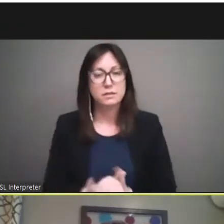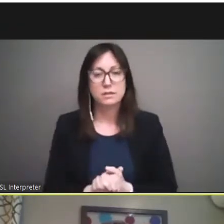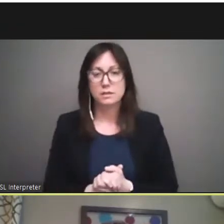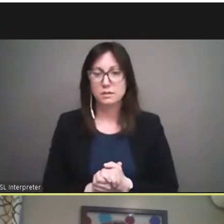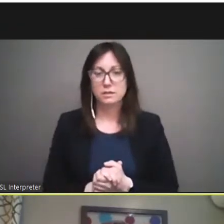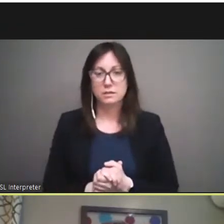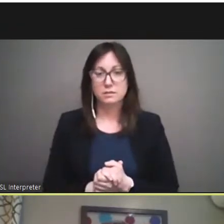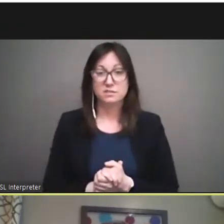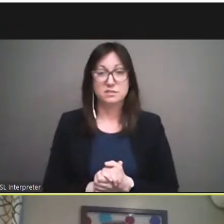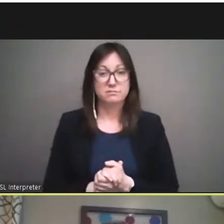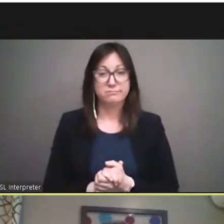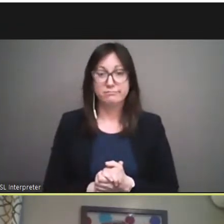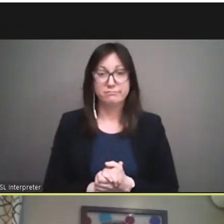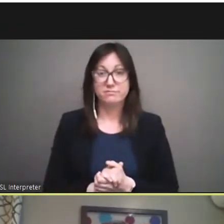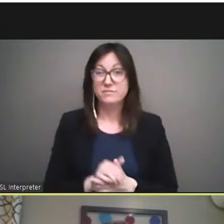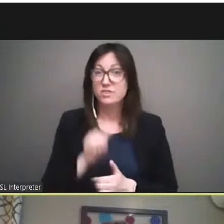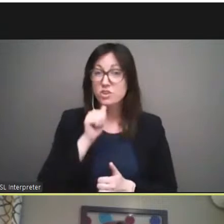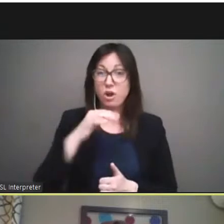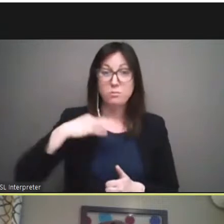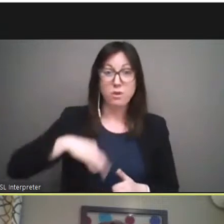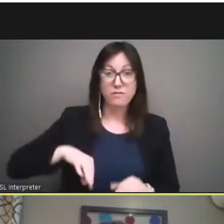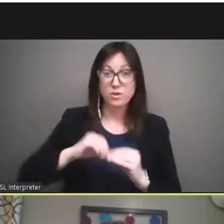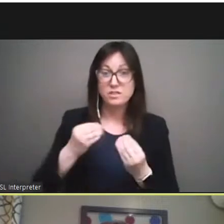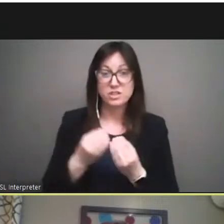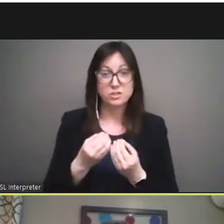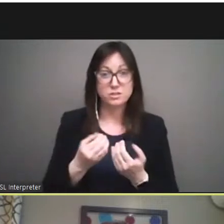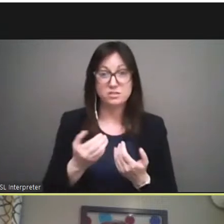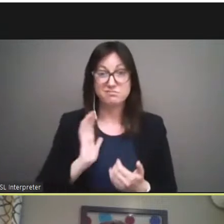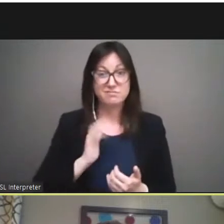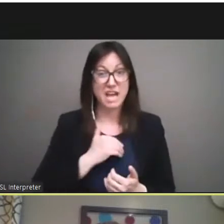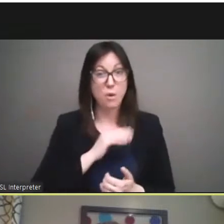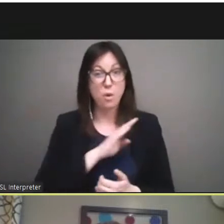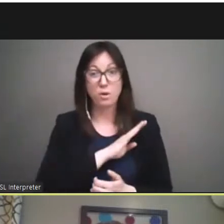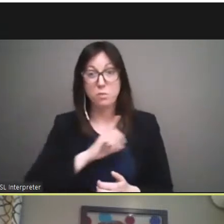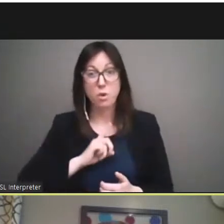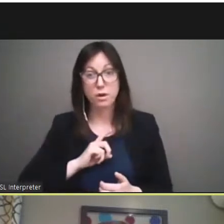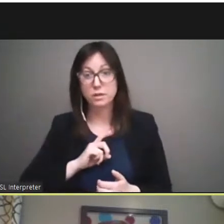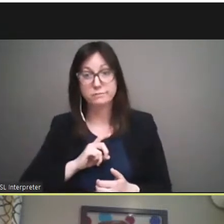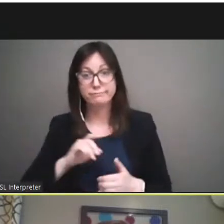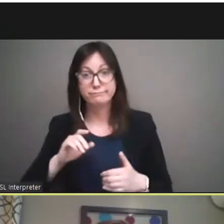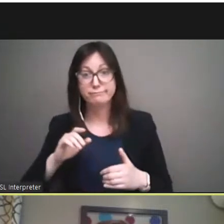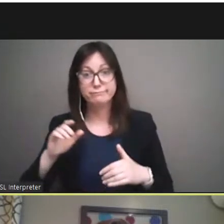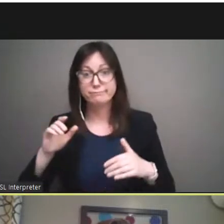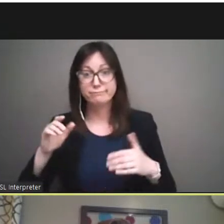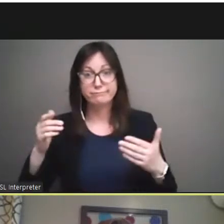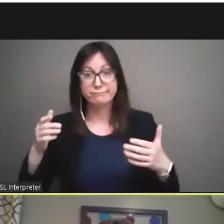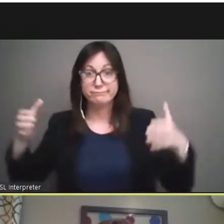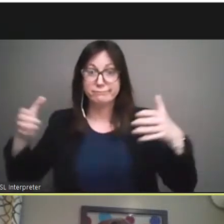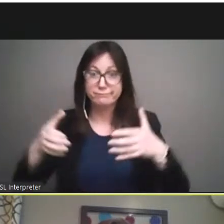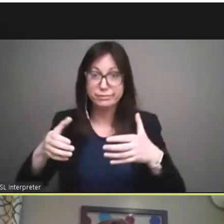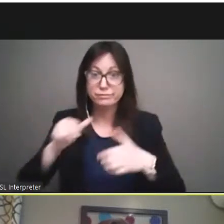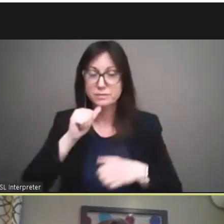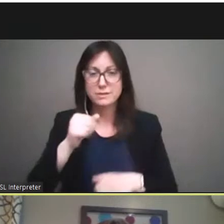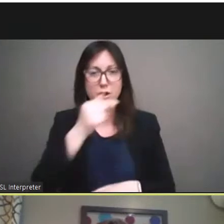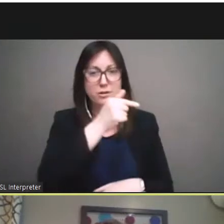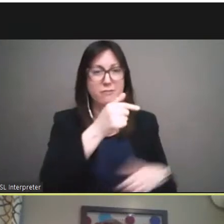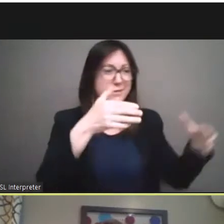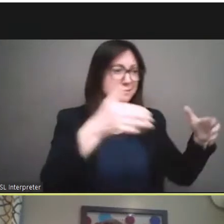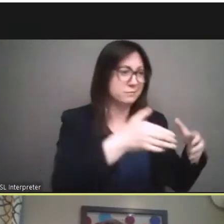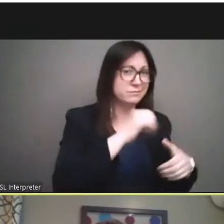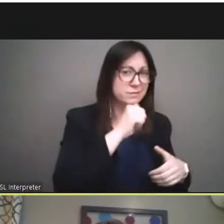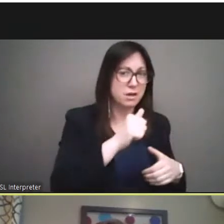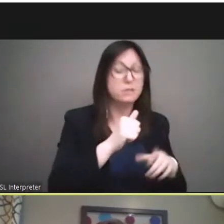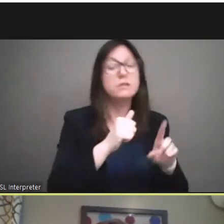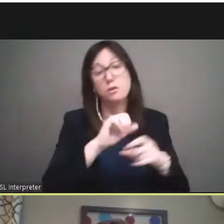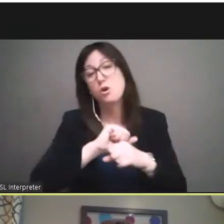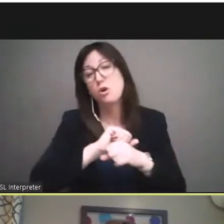haven't seen anybody from our board or from the government like we normally would, and that's because of COVID, but it also